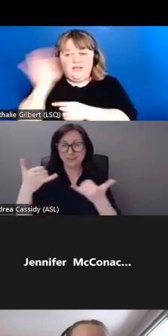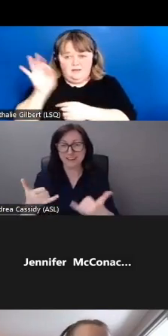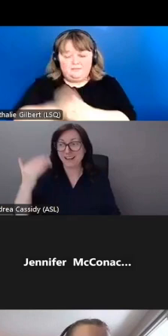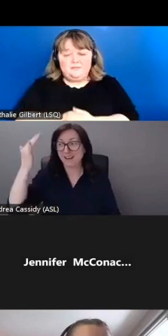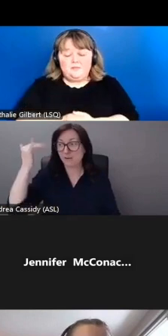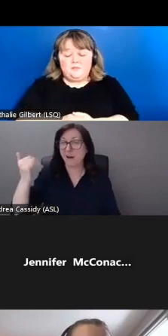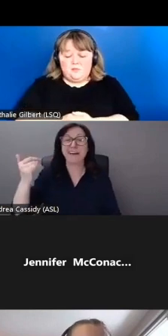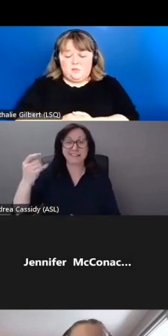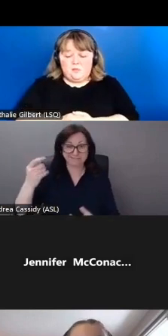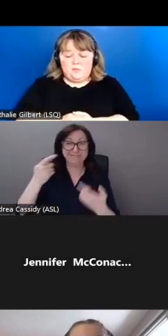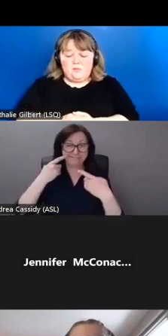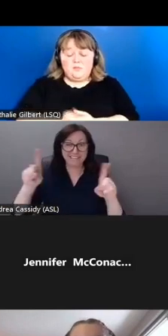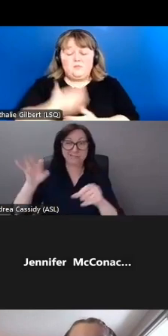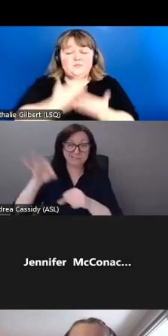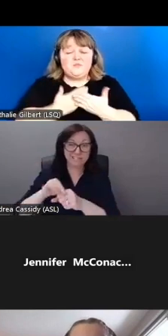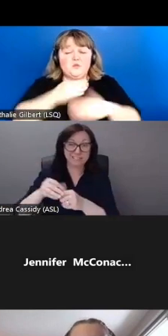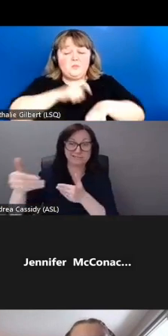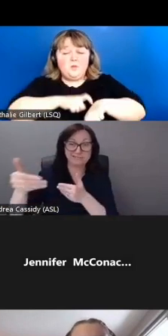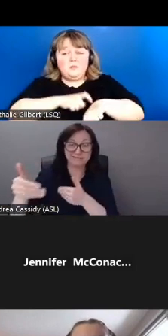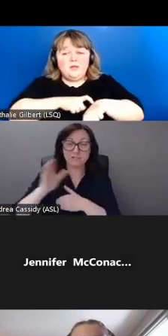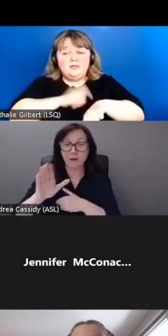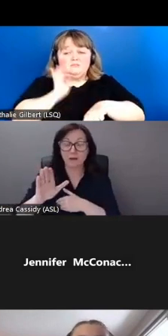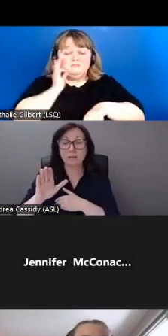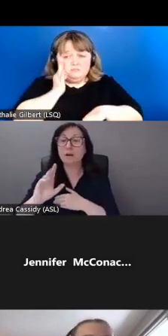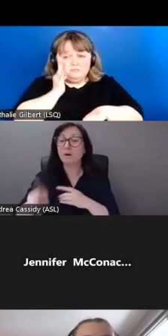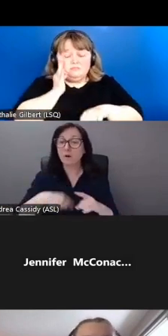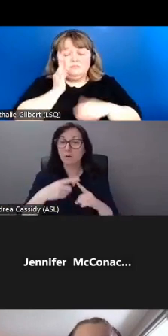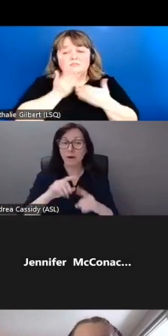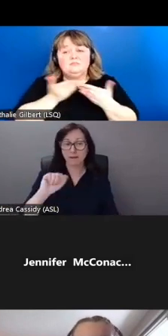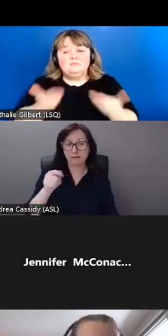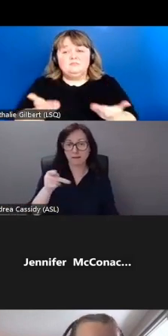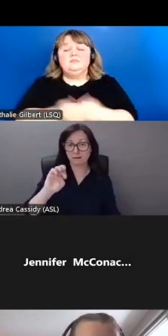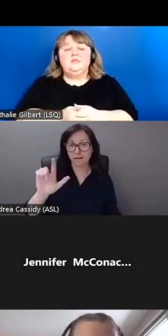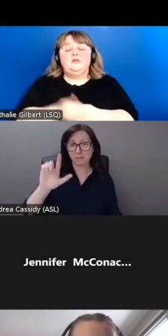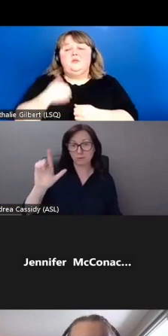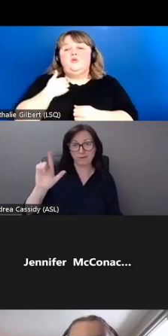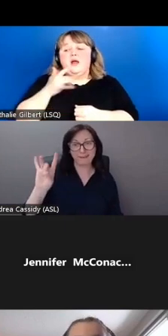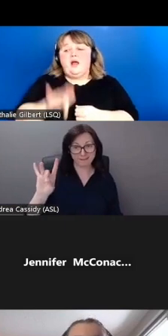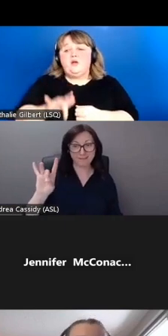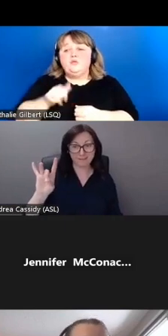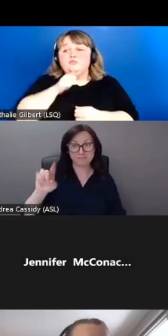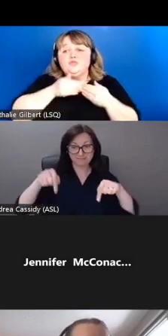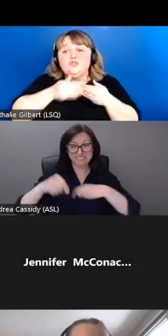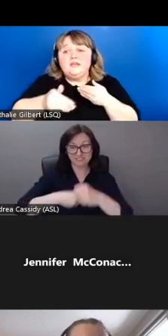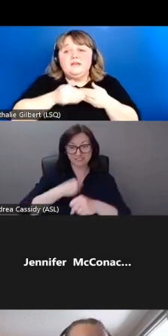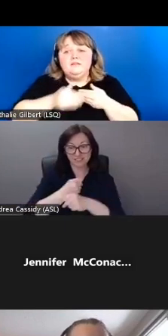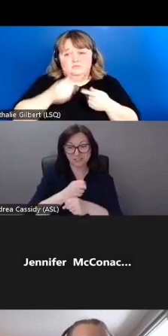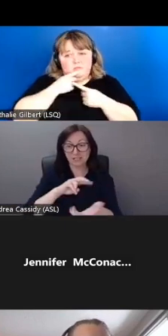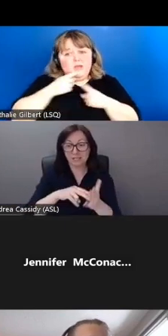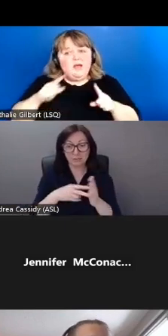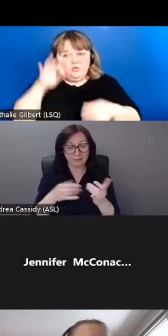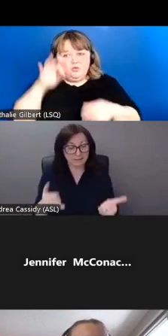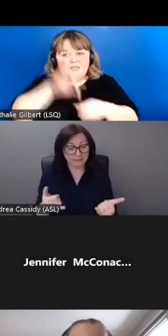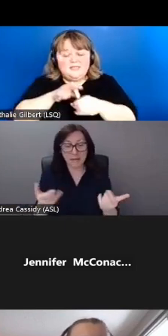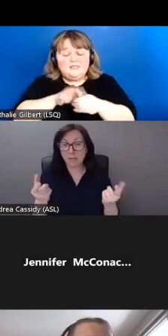been called. Election Day is set for April 28th. So today I will go